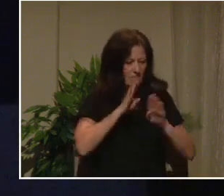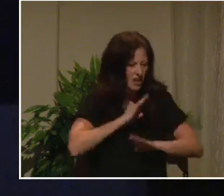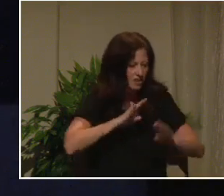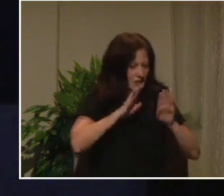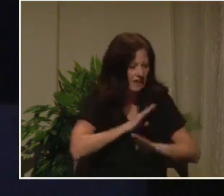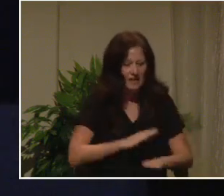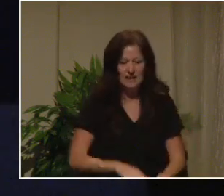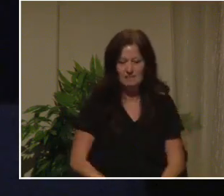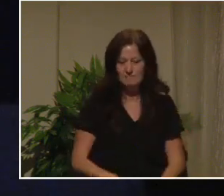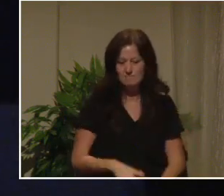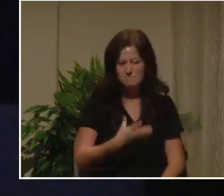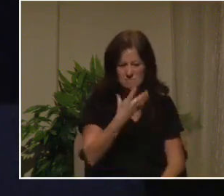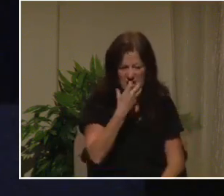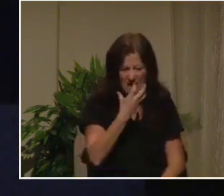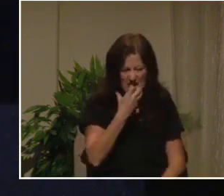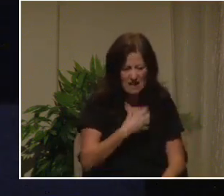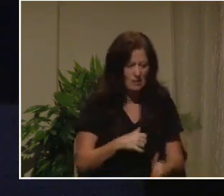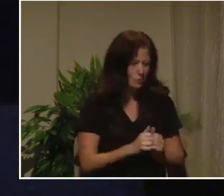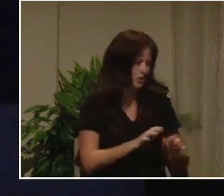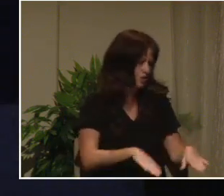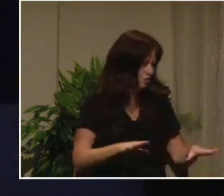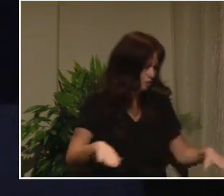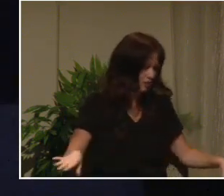it with our children,